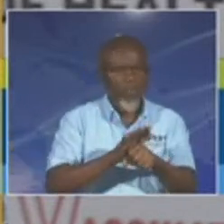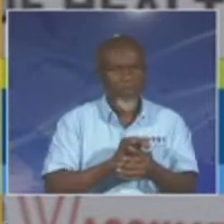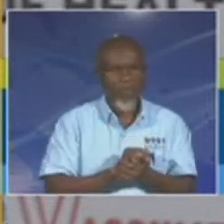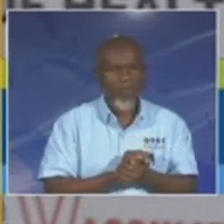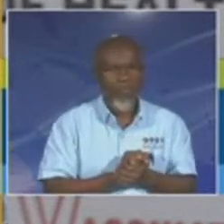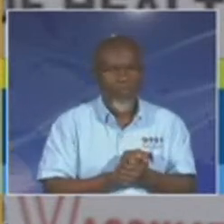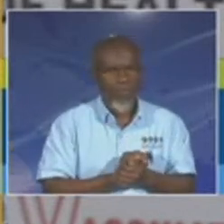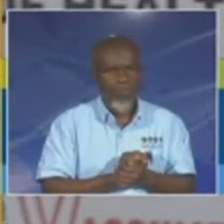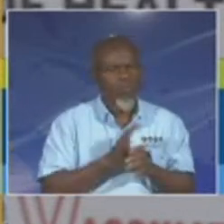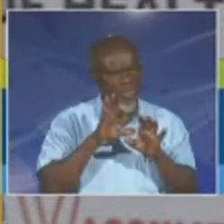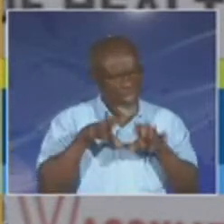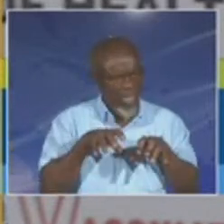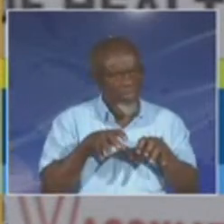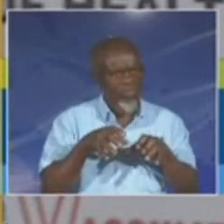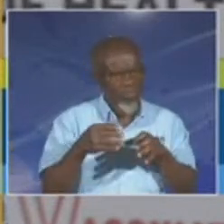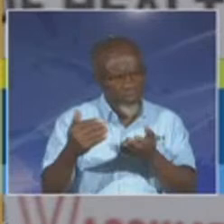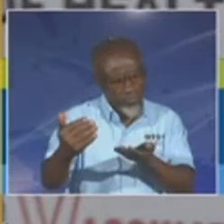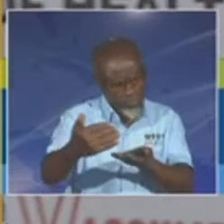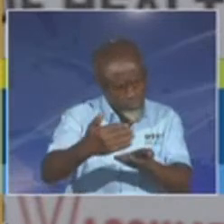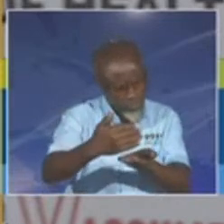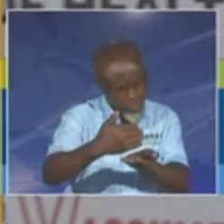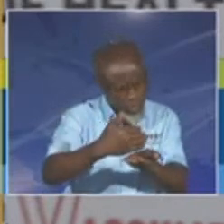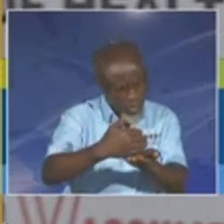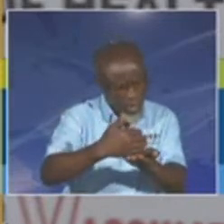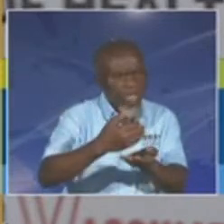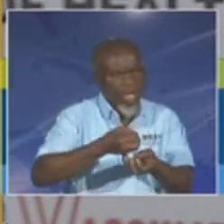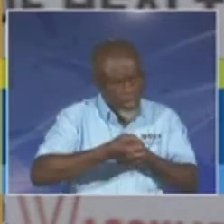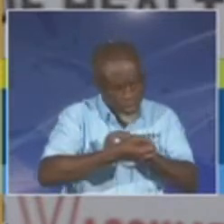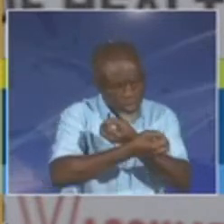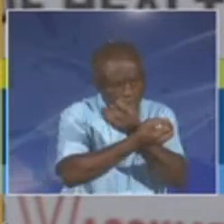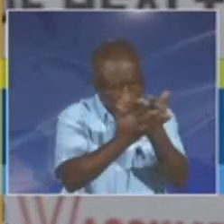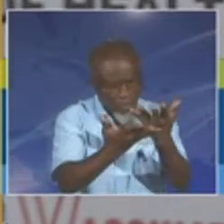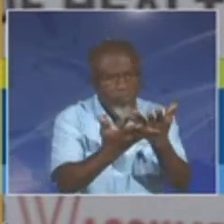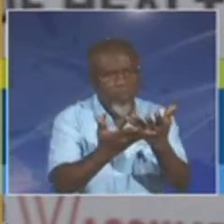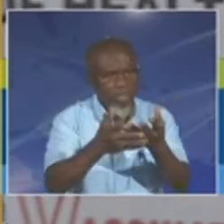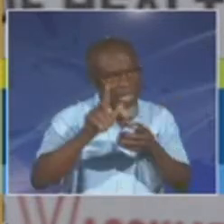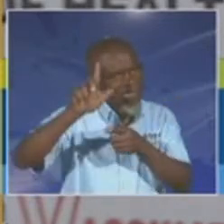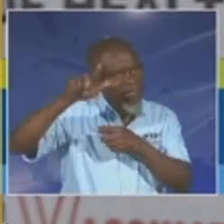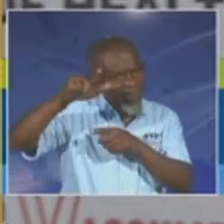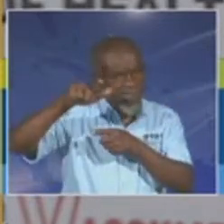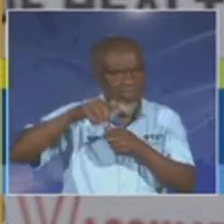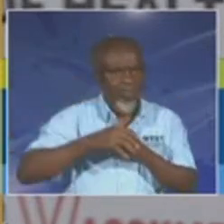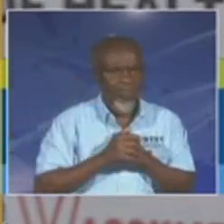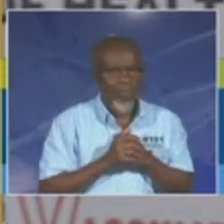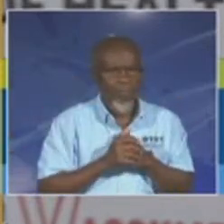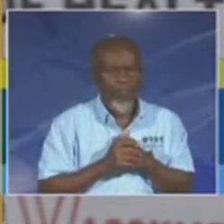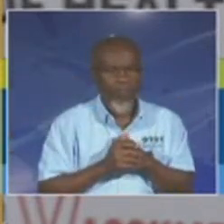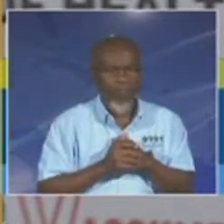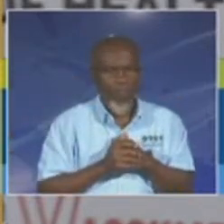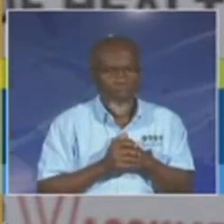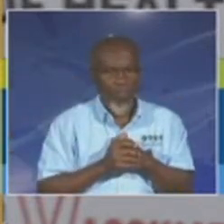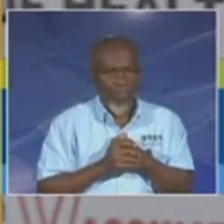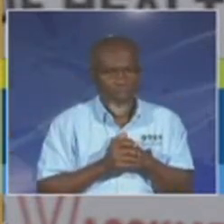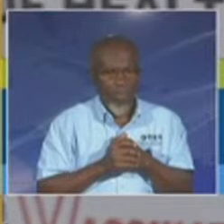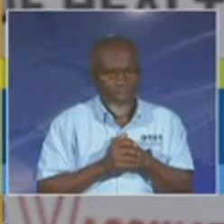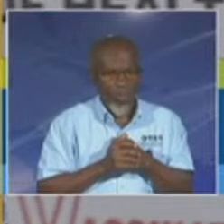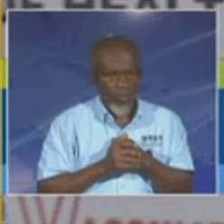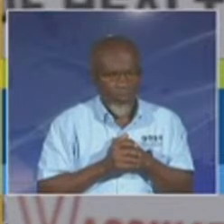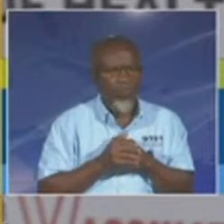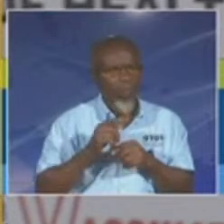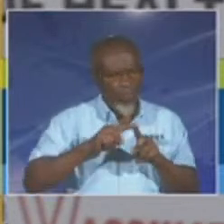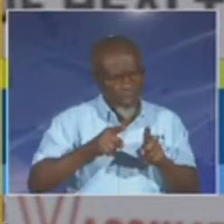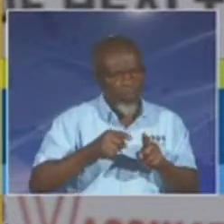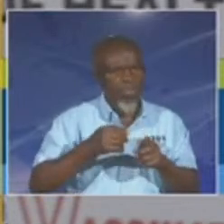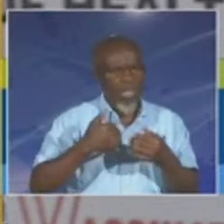that at an upcoming conference. But there is that general information that we have actually, I believe, spoken about